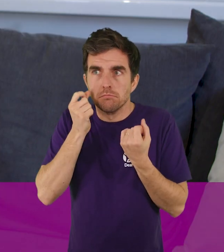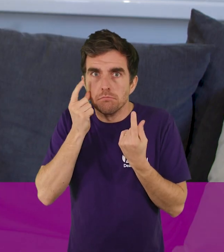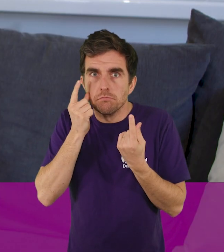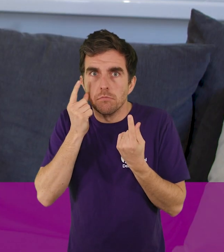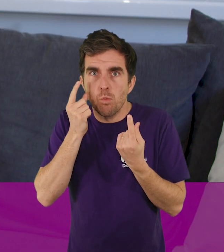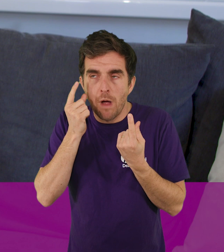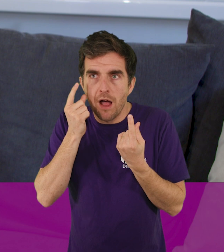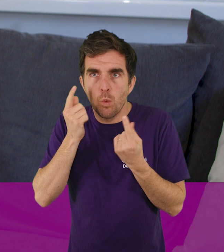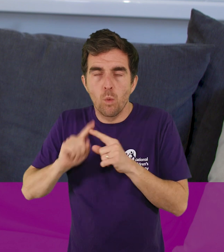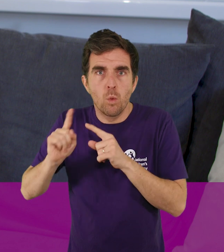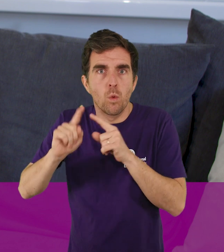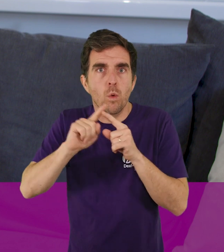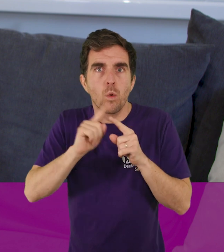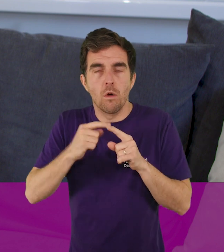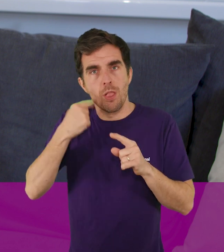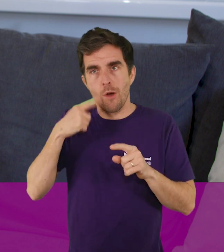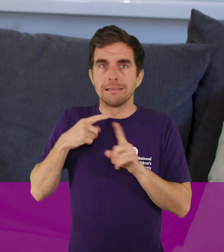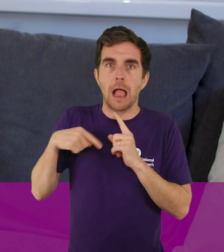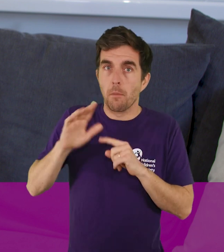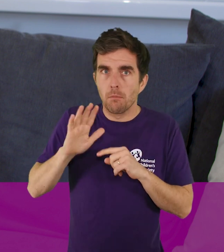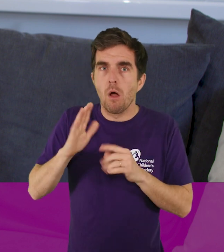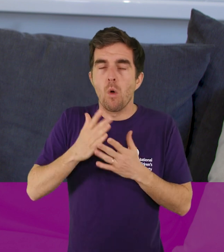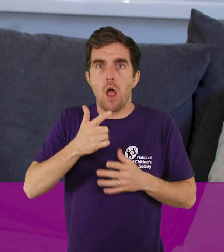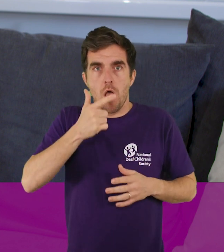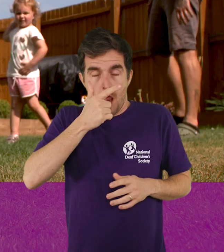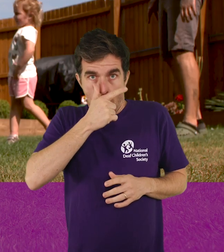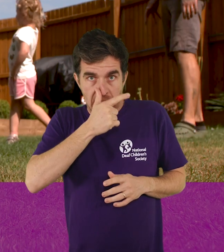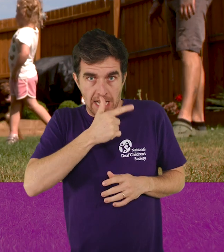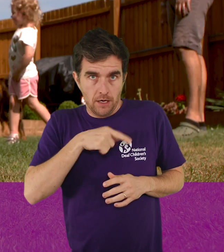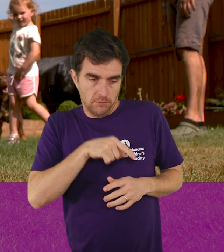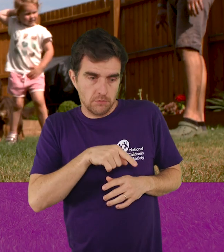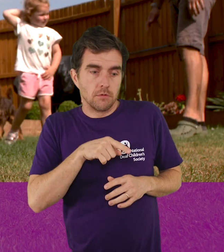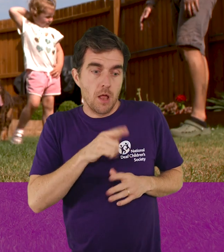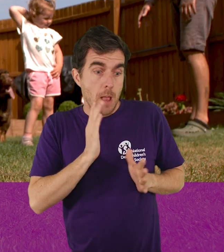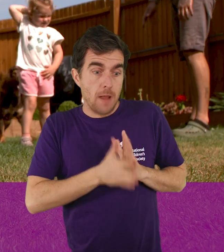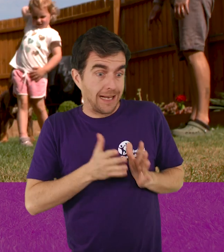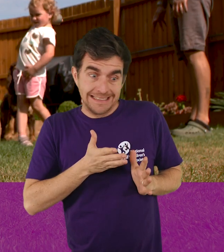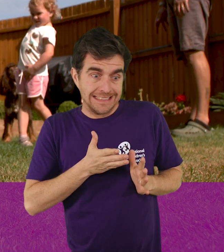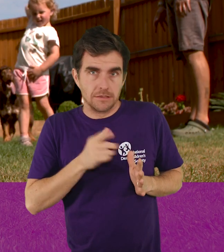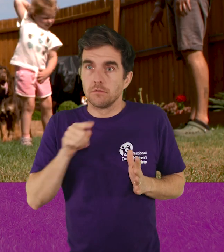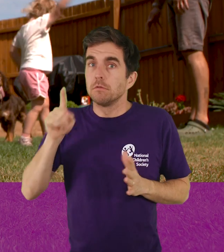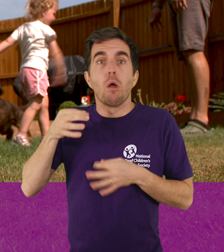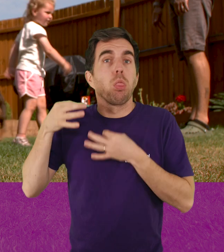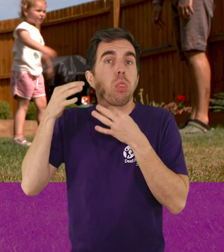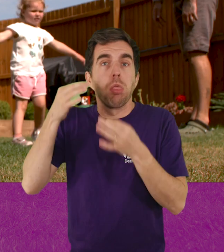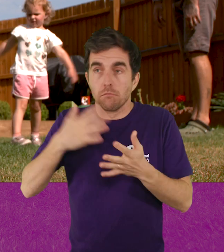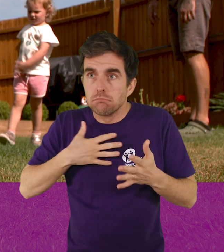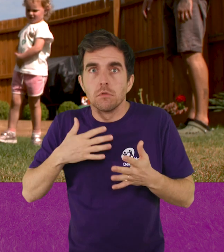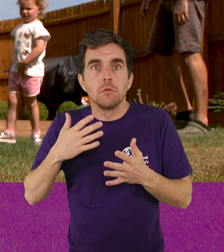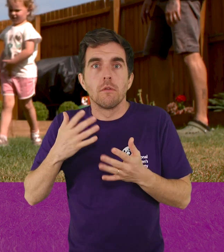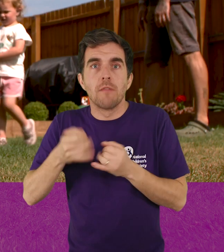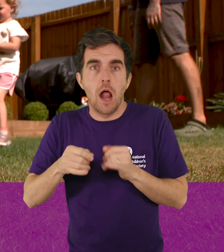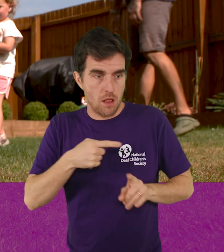certainly speaking to other people, I don't think that's the story across the country. So I do feel hugely lucky that she didn't